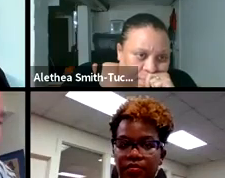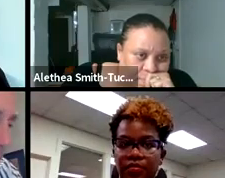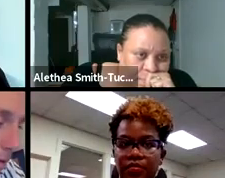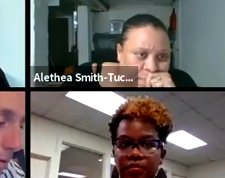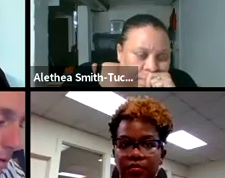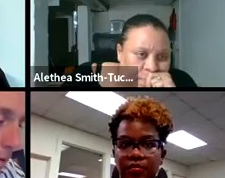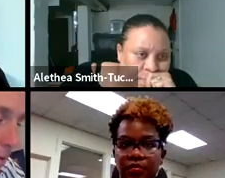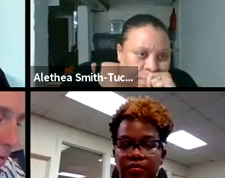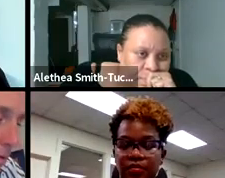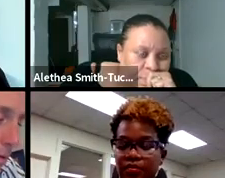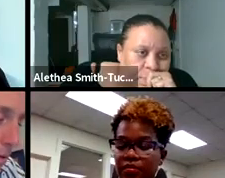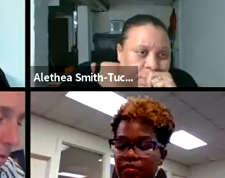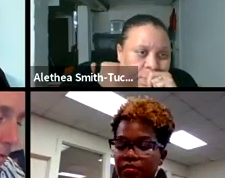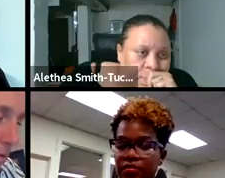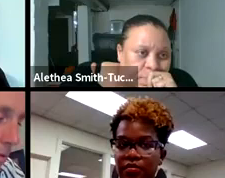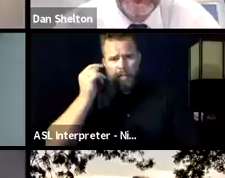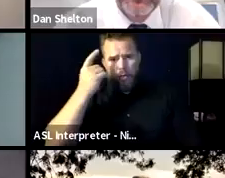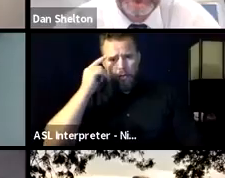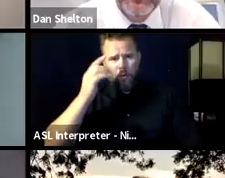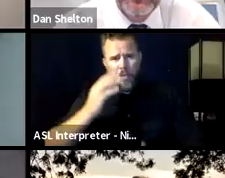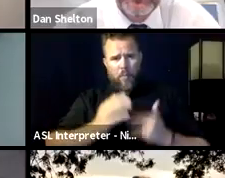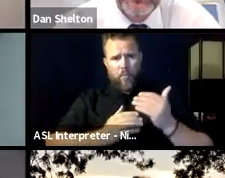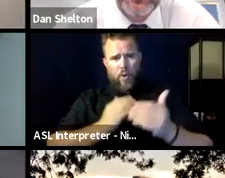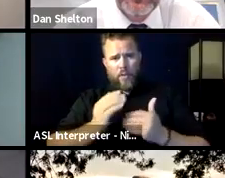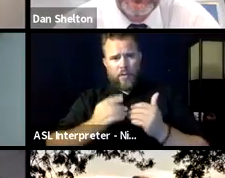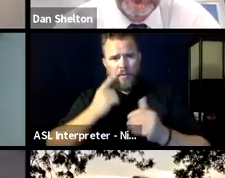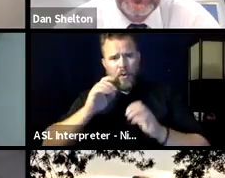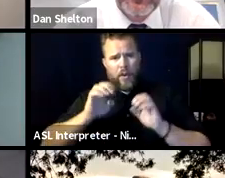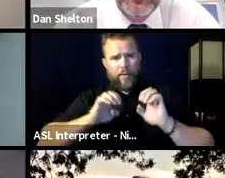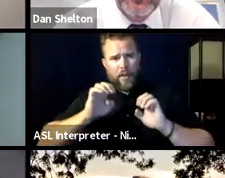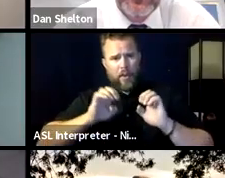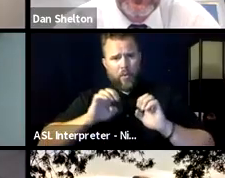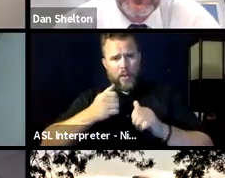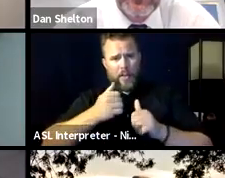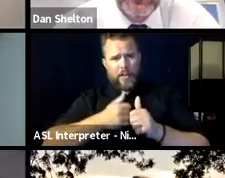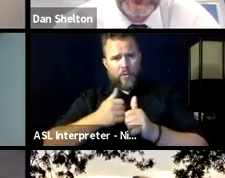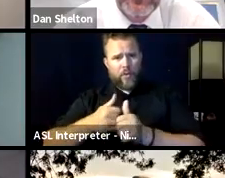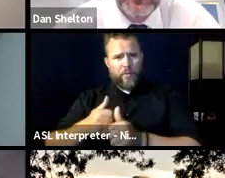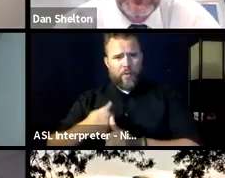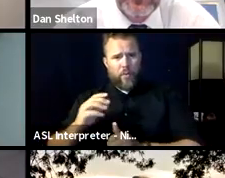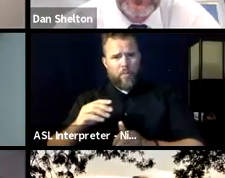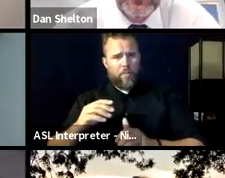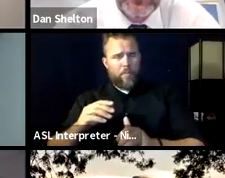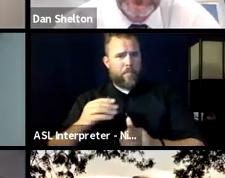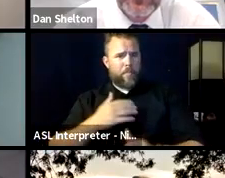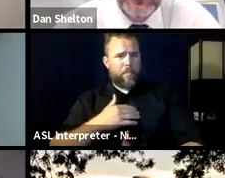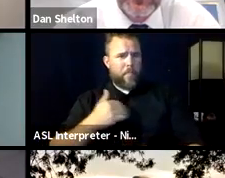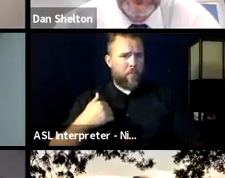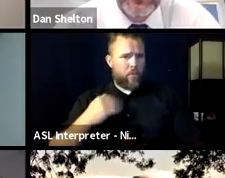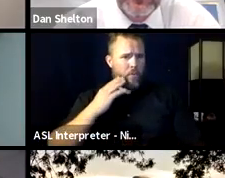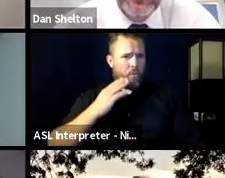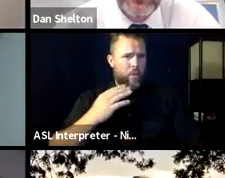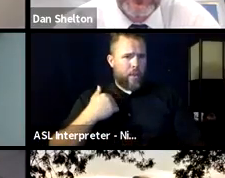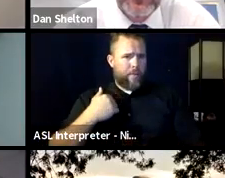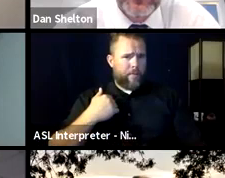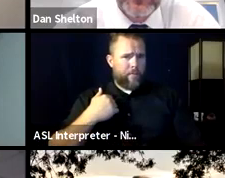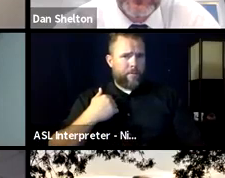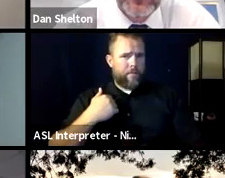and a process for evaluating the different vendors, or will you use the same process and criteria that was